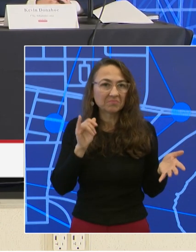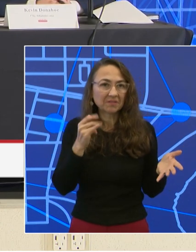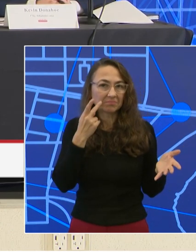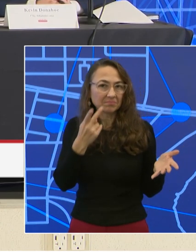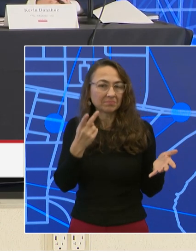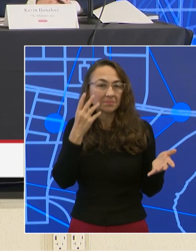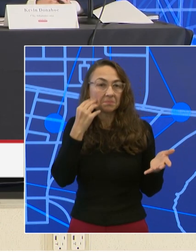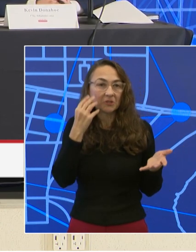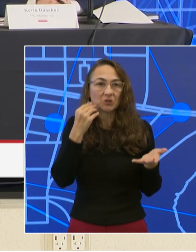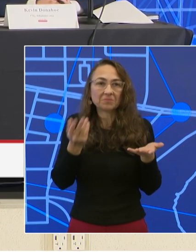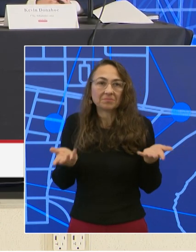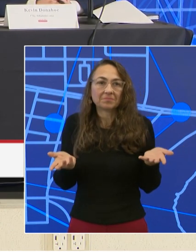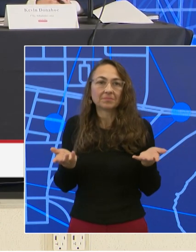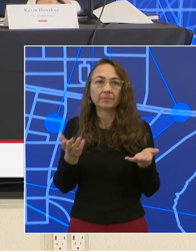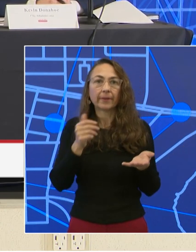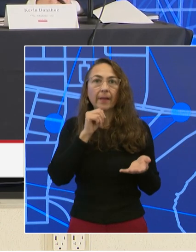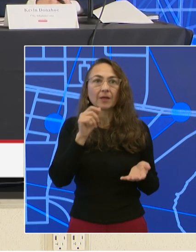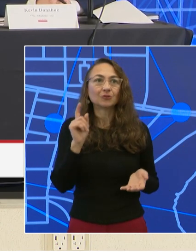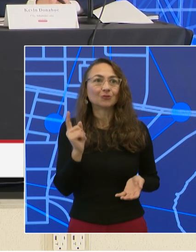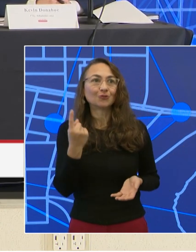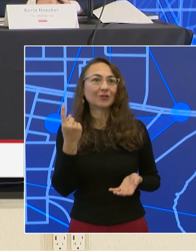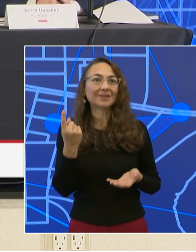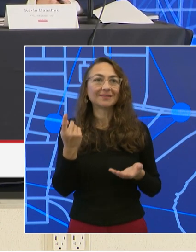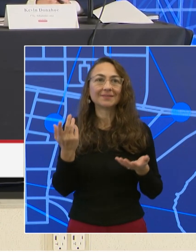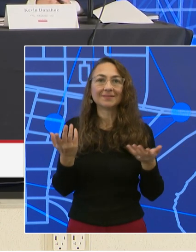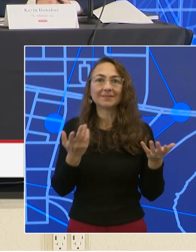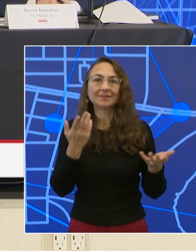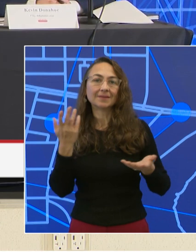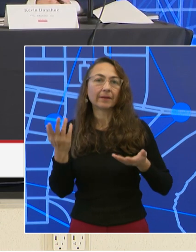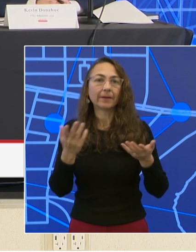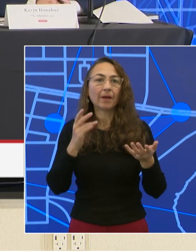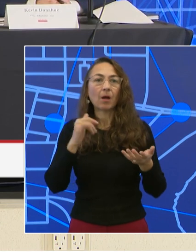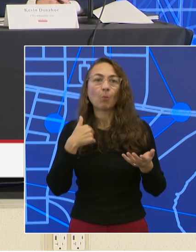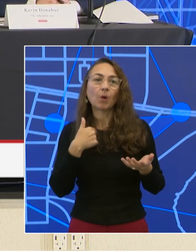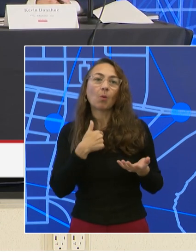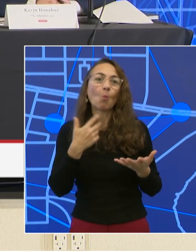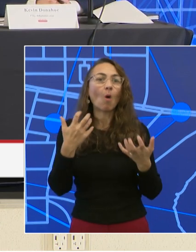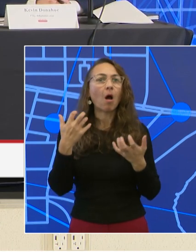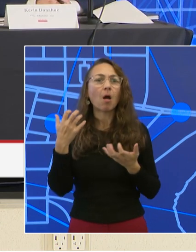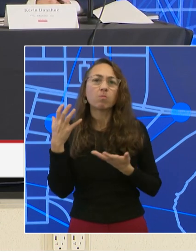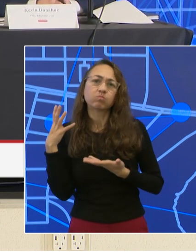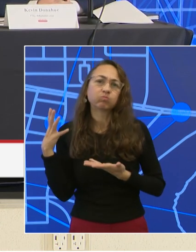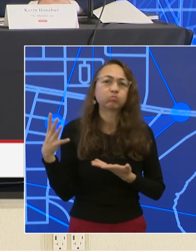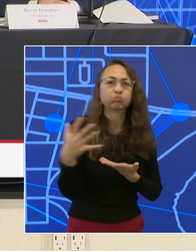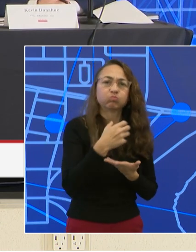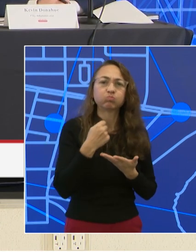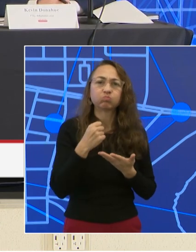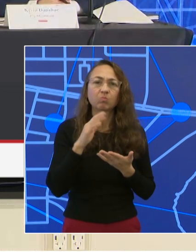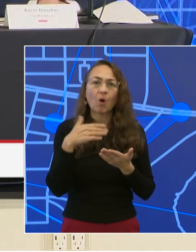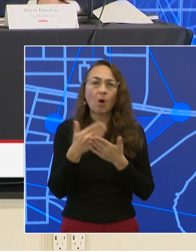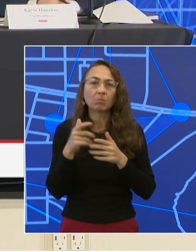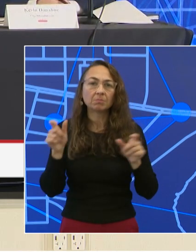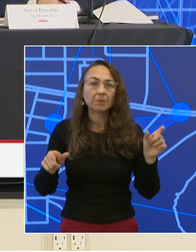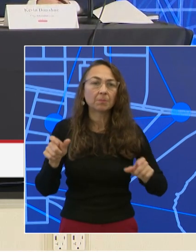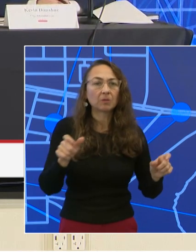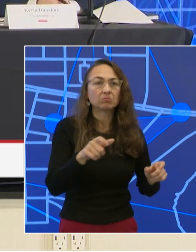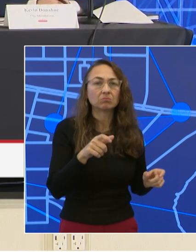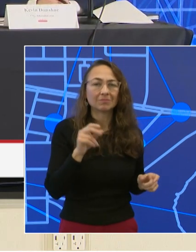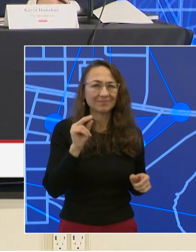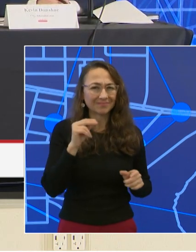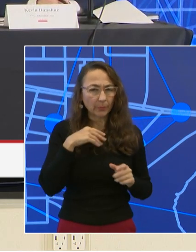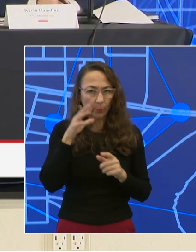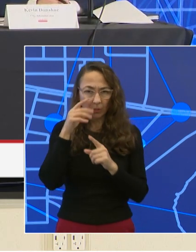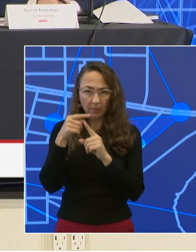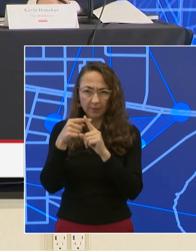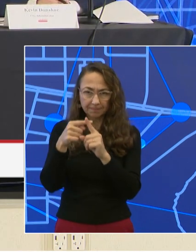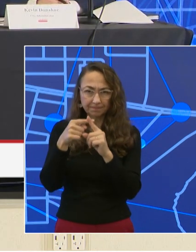net out in the city and say we want to drag everybody in. We didn't do that. But we have asked every part of our